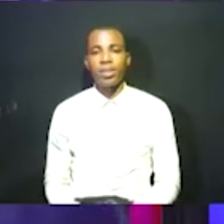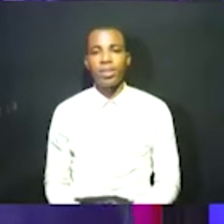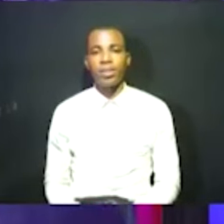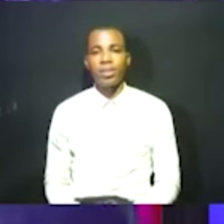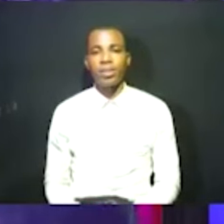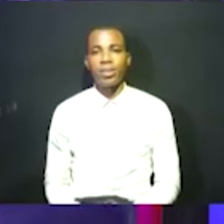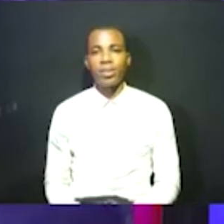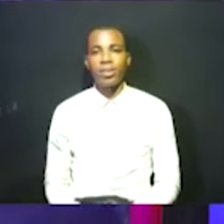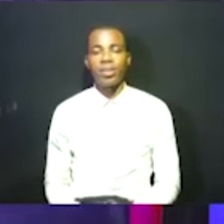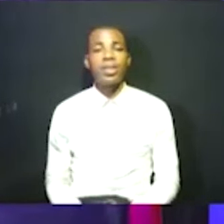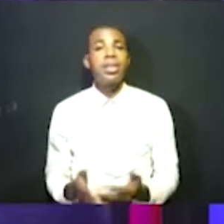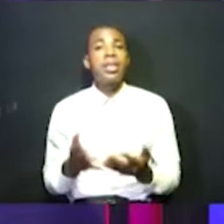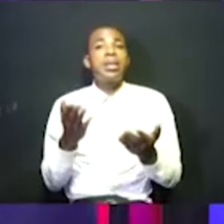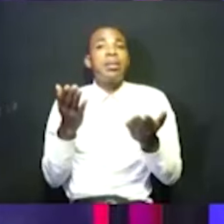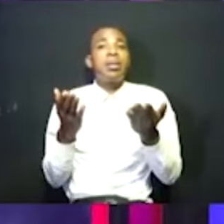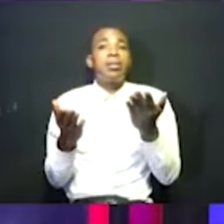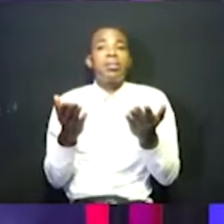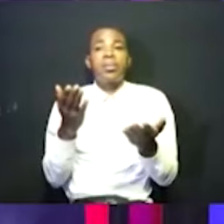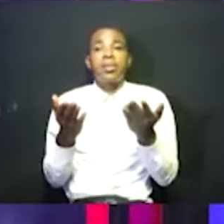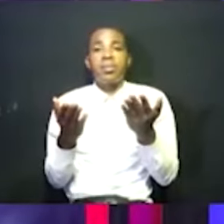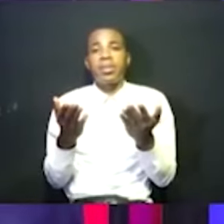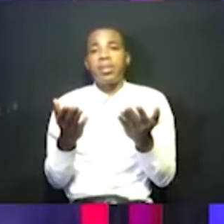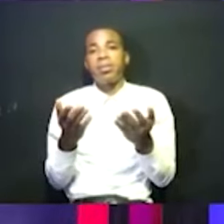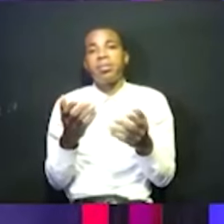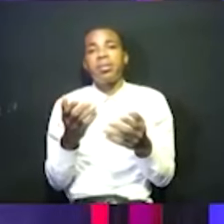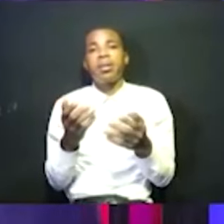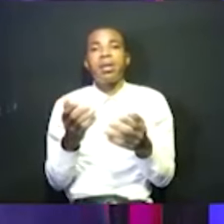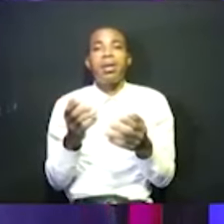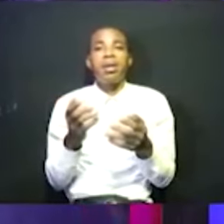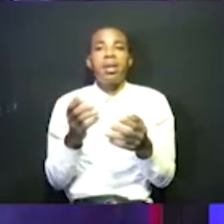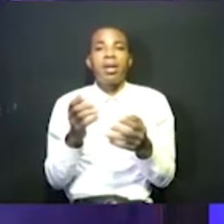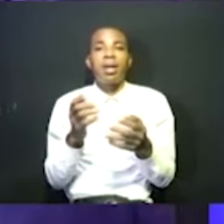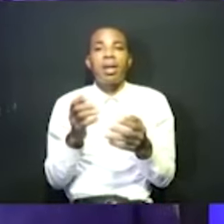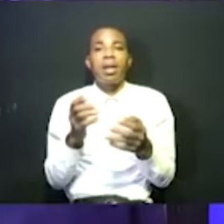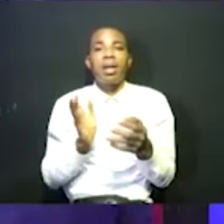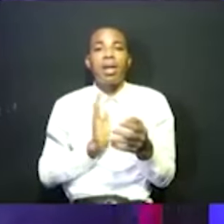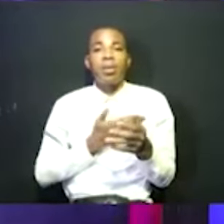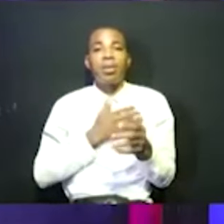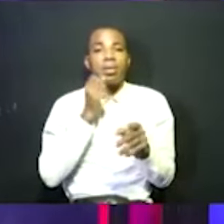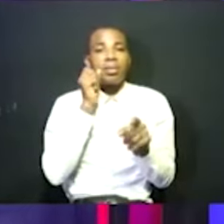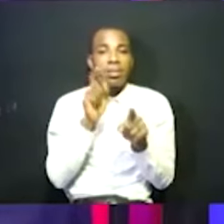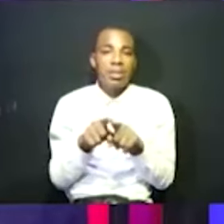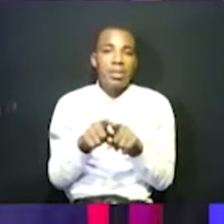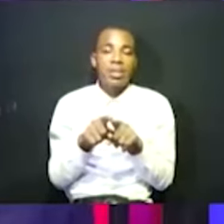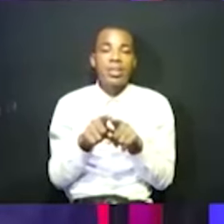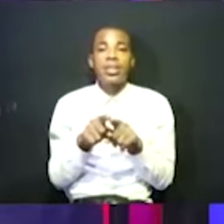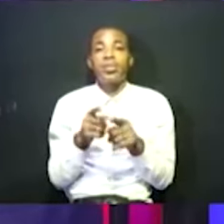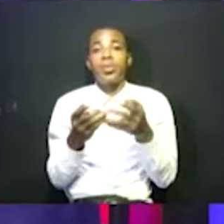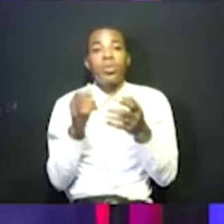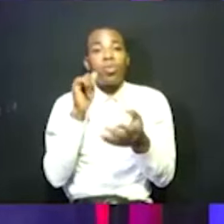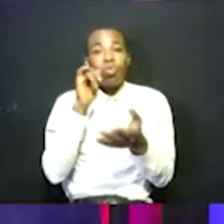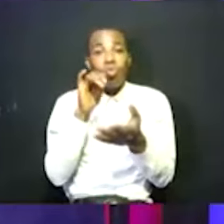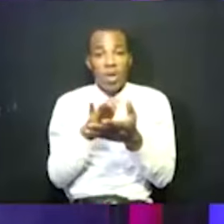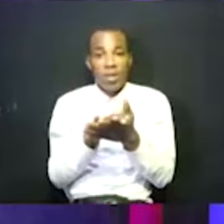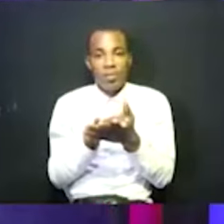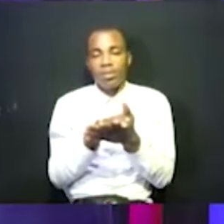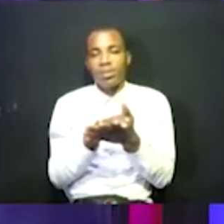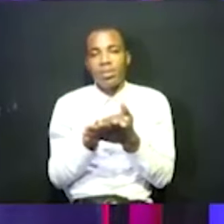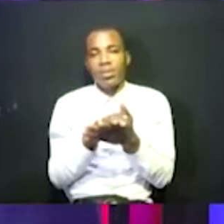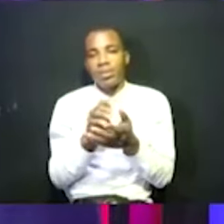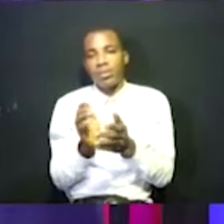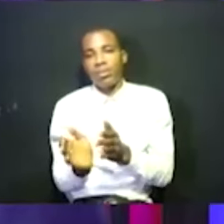So maybe for the sake of our sisters, maybe instead of saying wife, let's replace it with spouse so